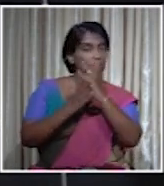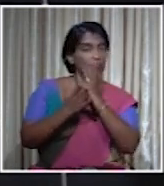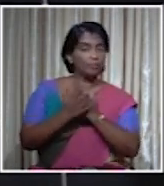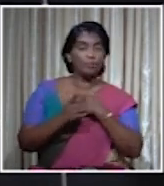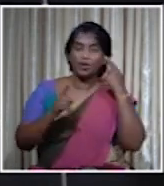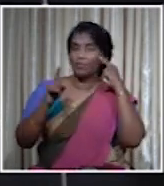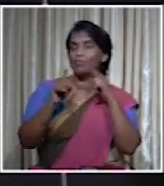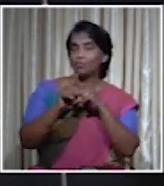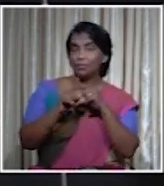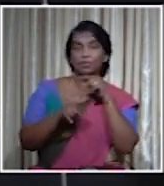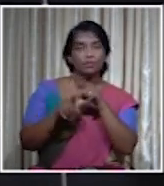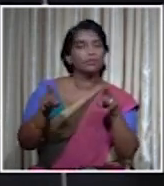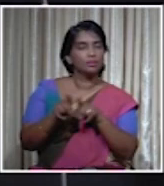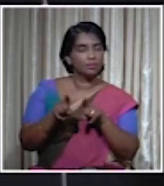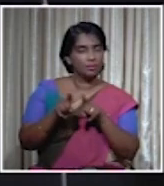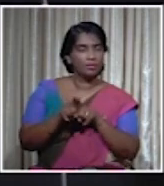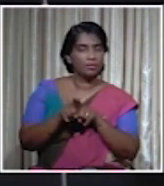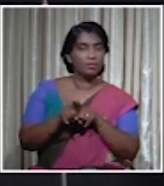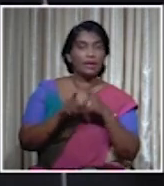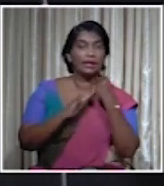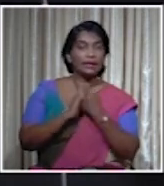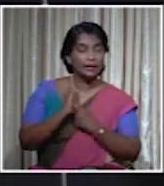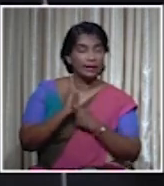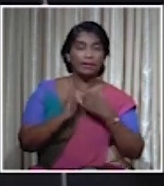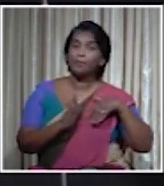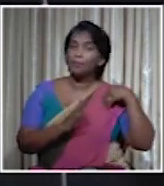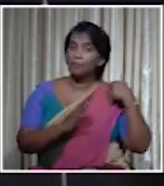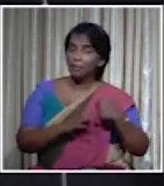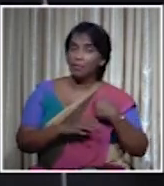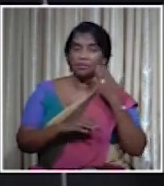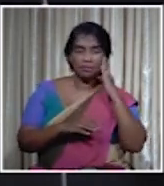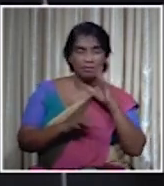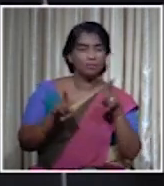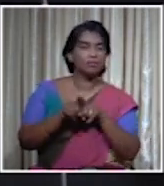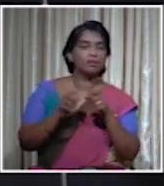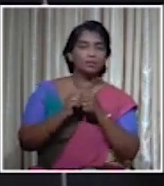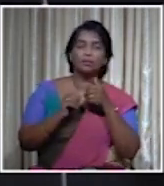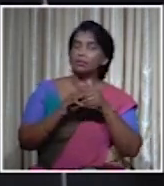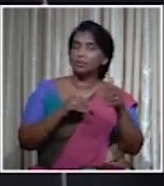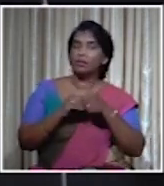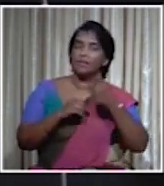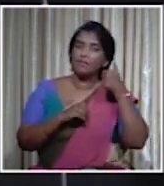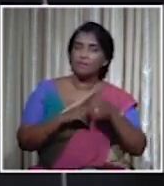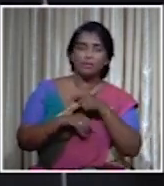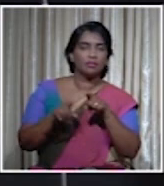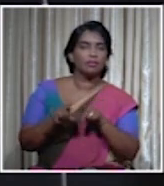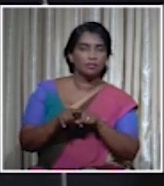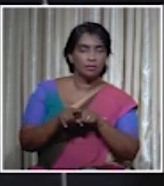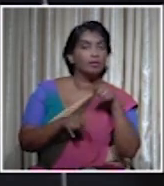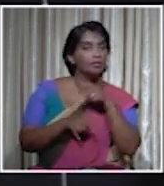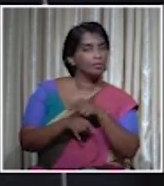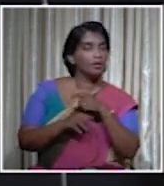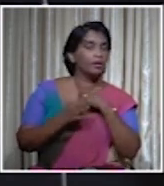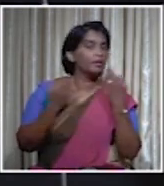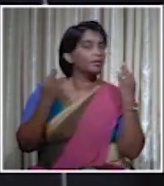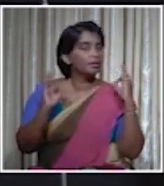Attorney General unless such such dictation is permitted by law. Any compromise of the independence of the Attorney General will have negative